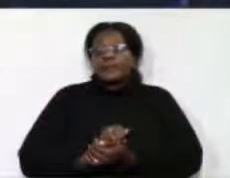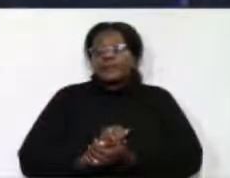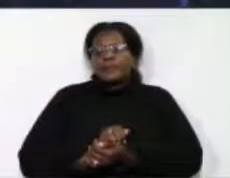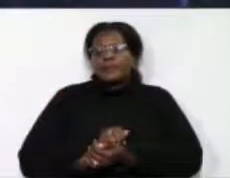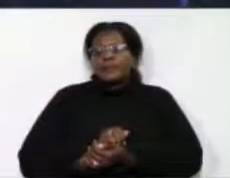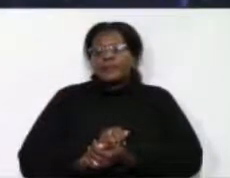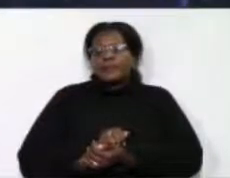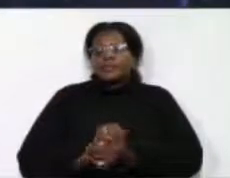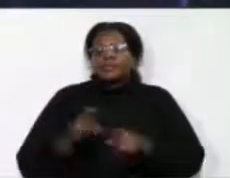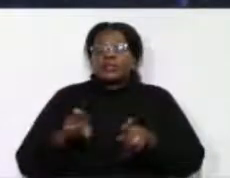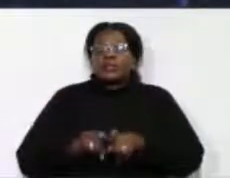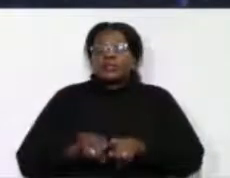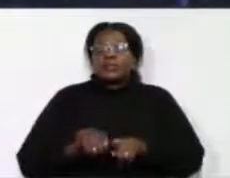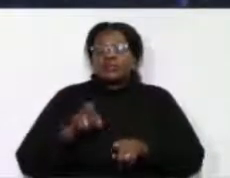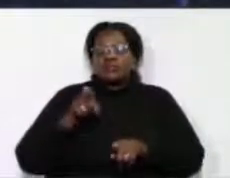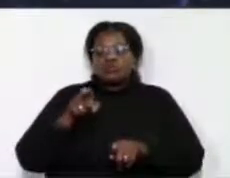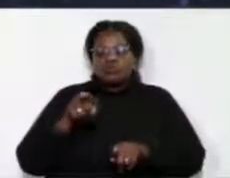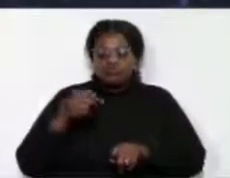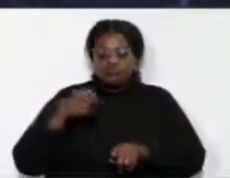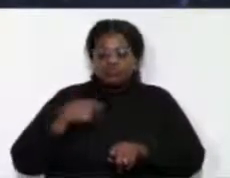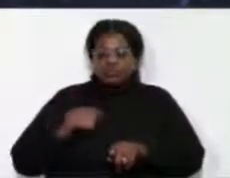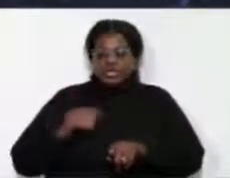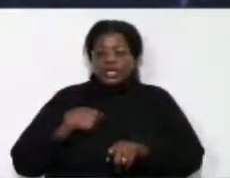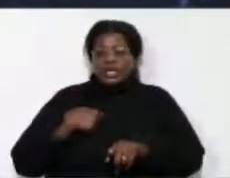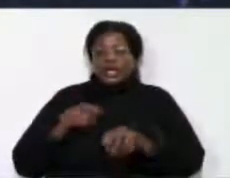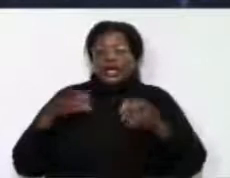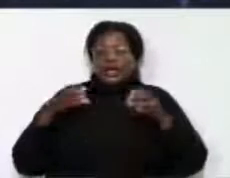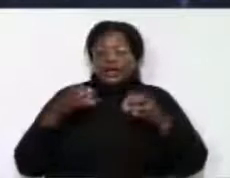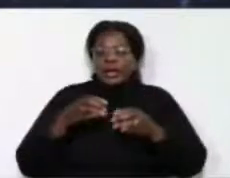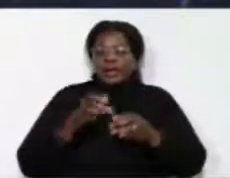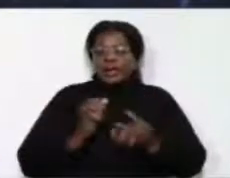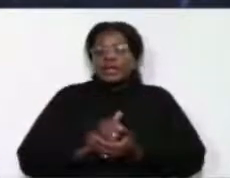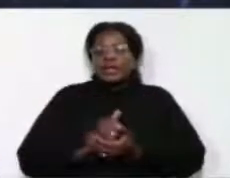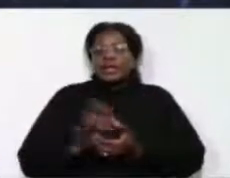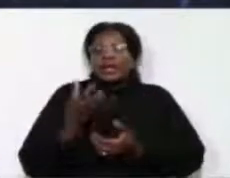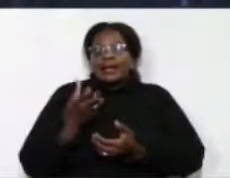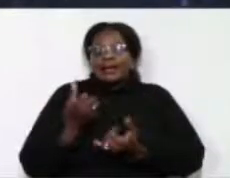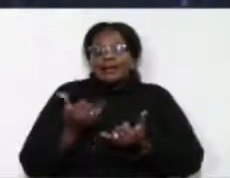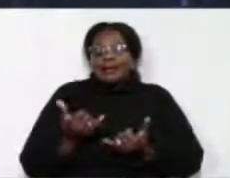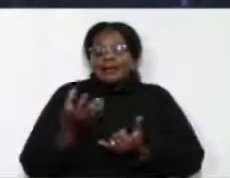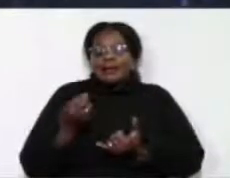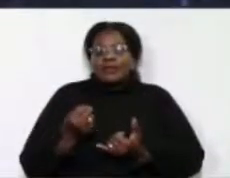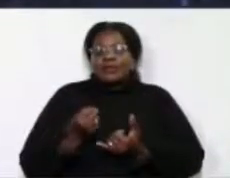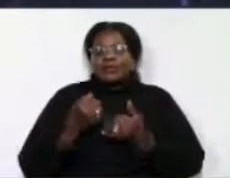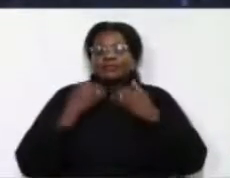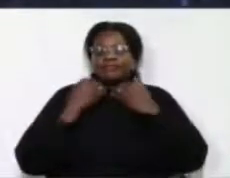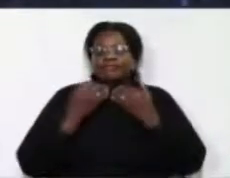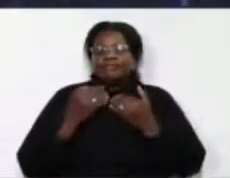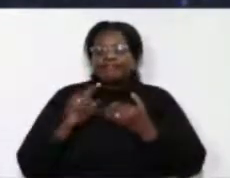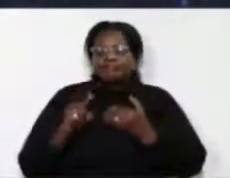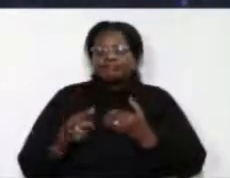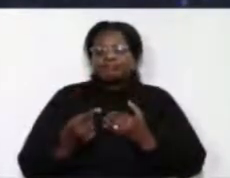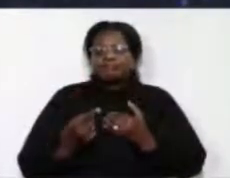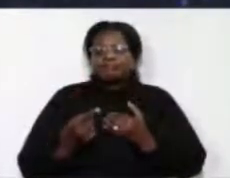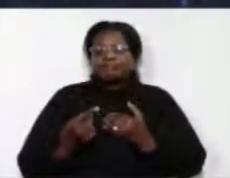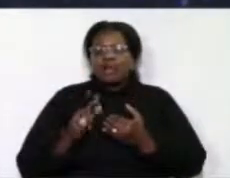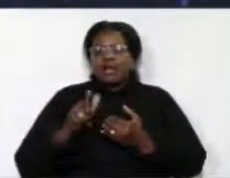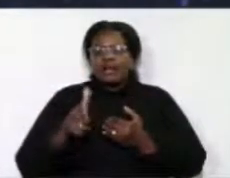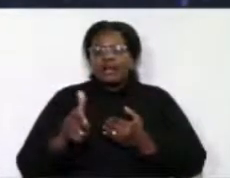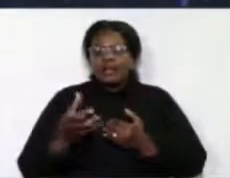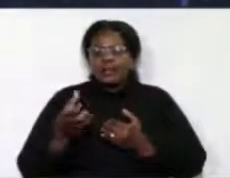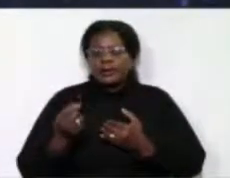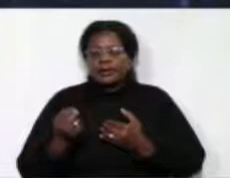I and the company. And neither of us are more important than the company. And in later sheets, we'll also see